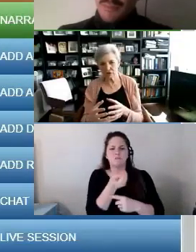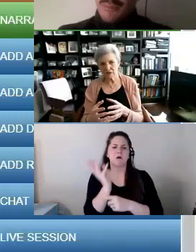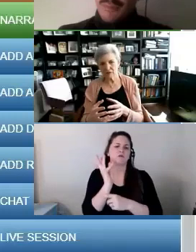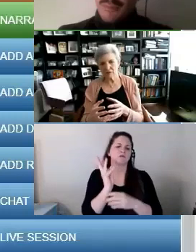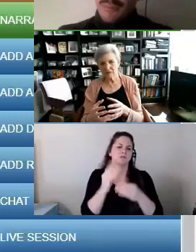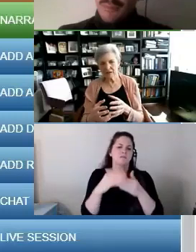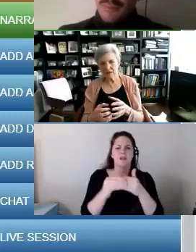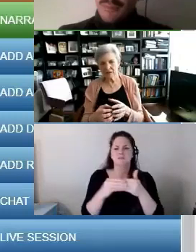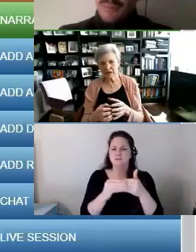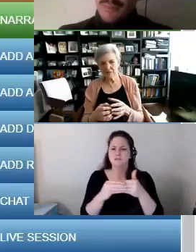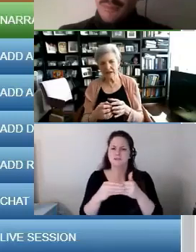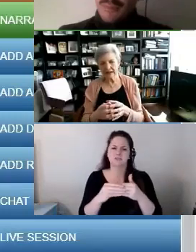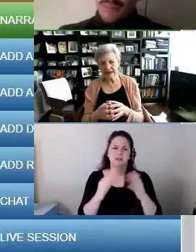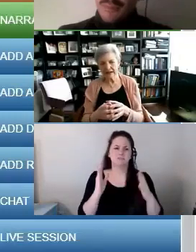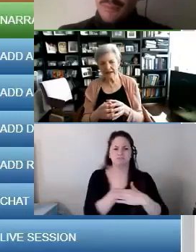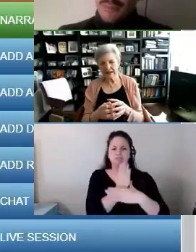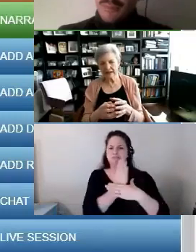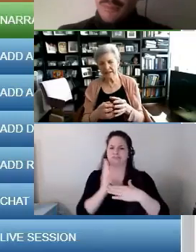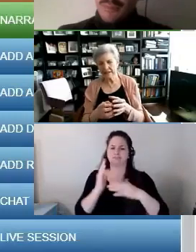latitude,